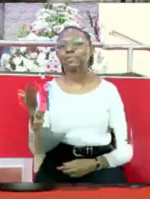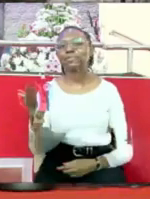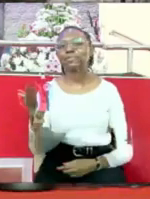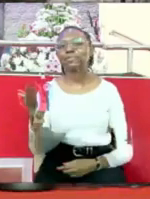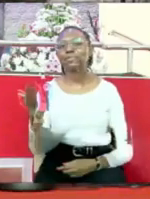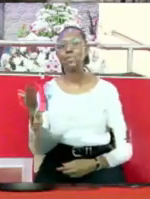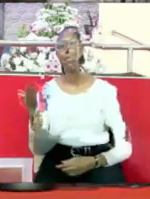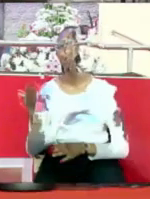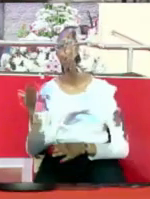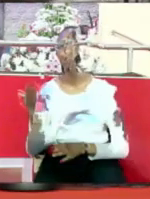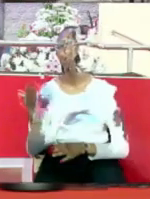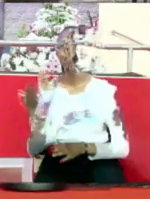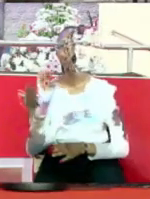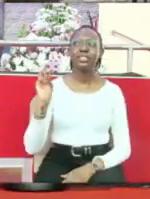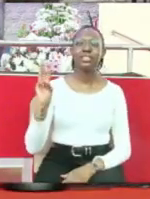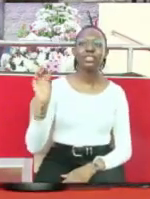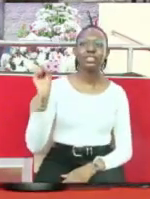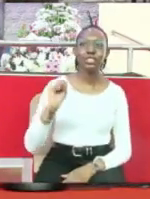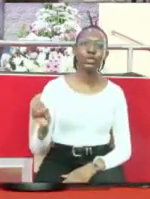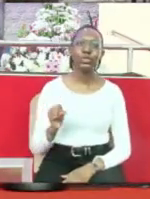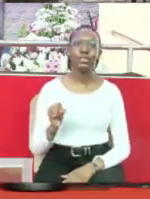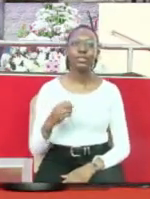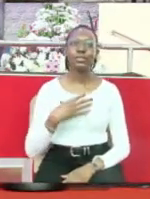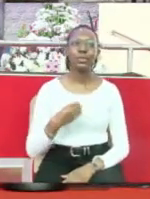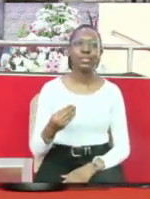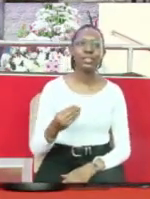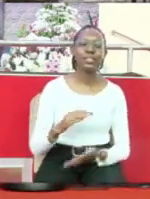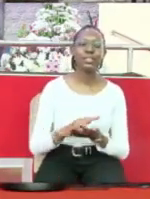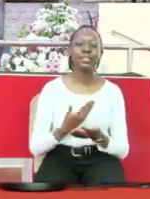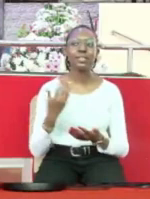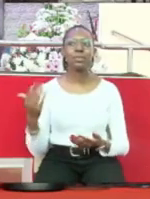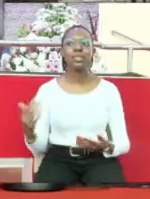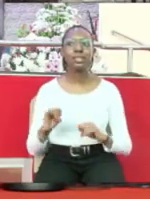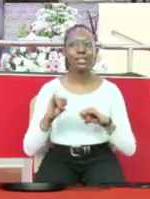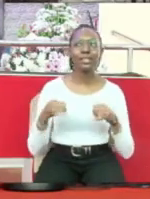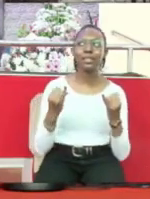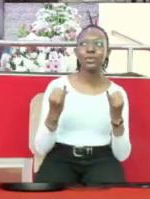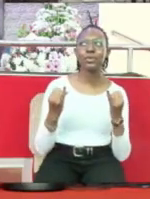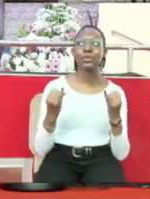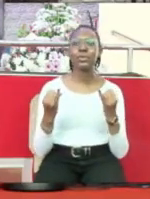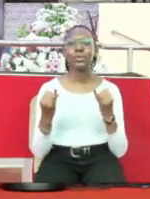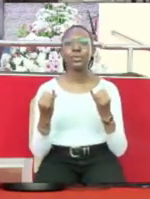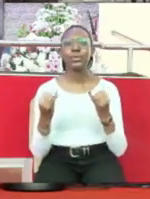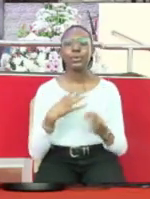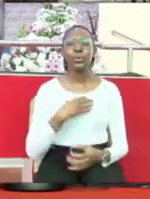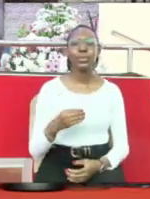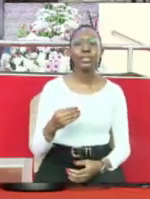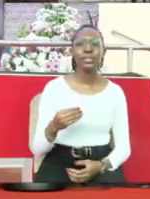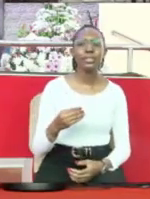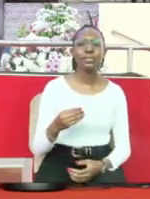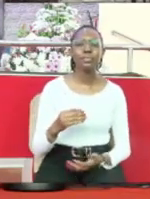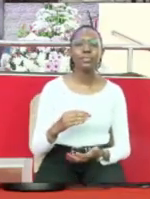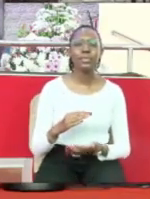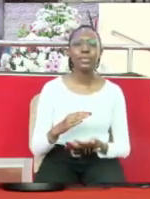Wayahudi were looking for something new. Walikuwa natazamia jambo jipya. They were looking for somebody to come and liberate